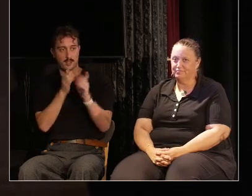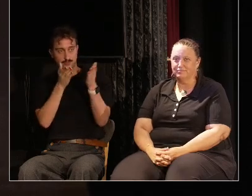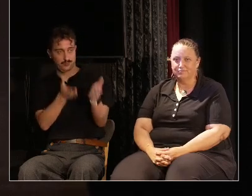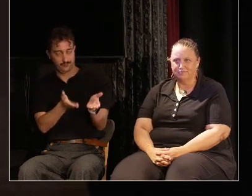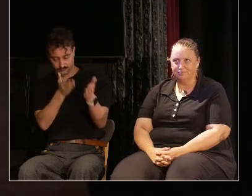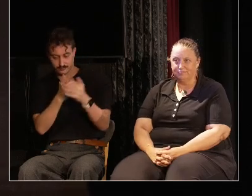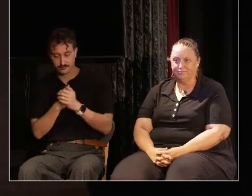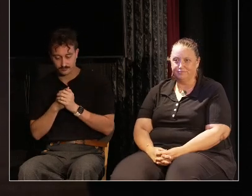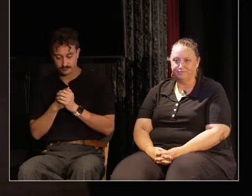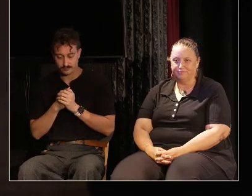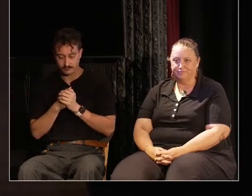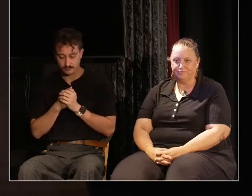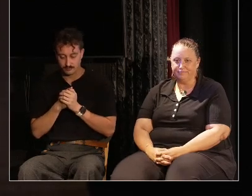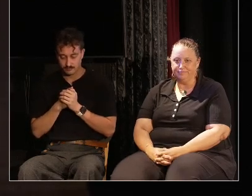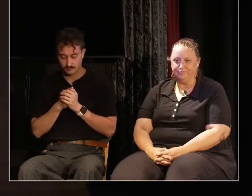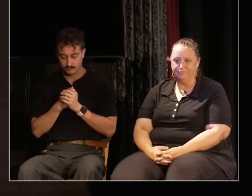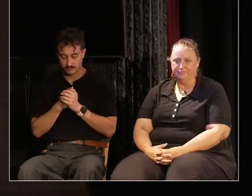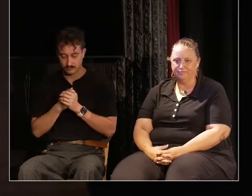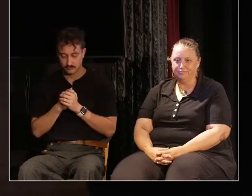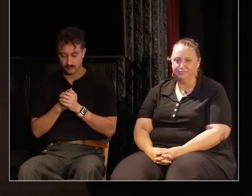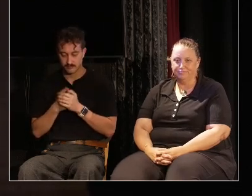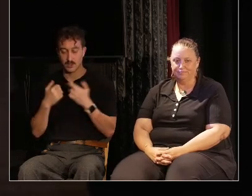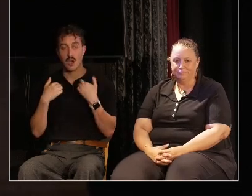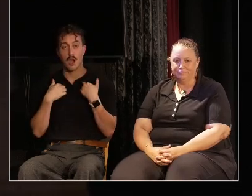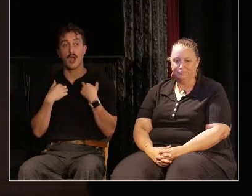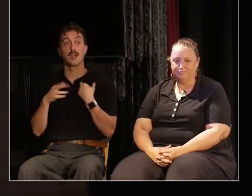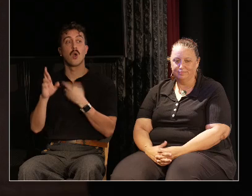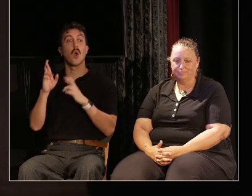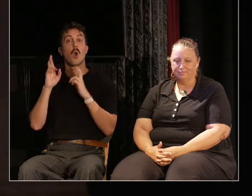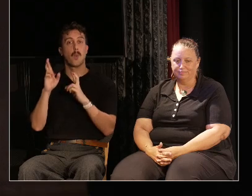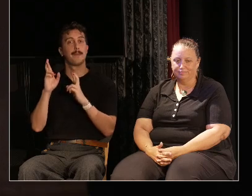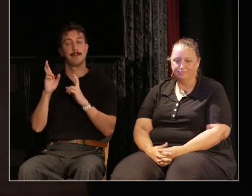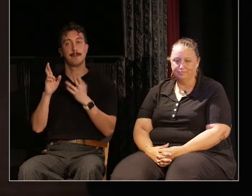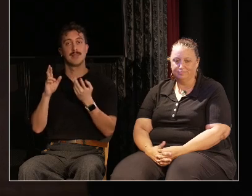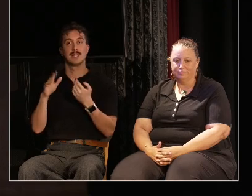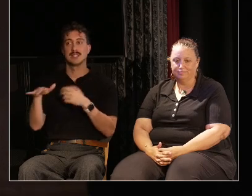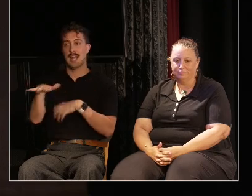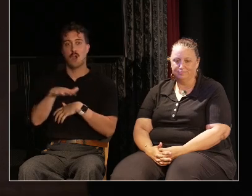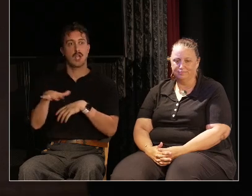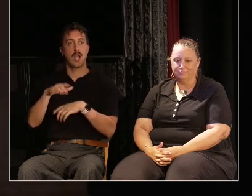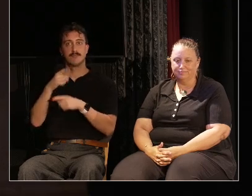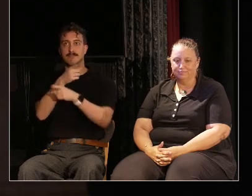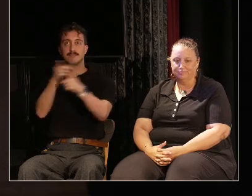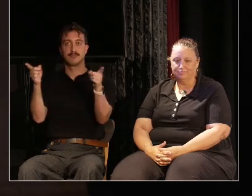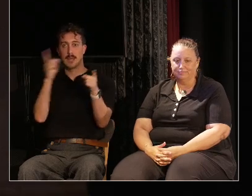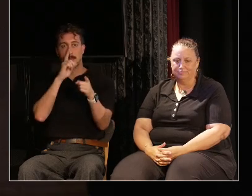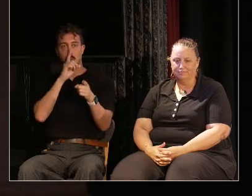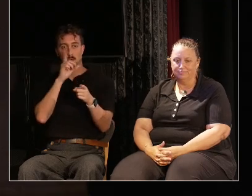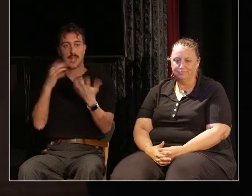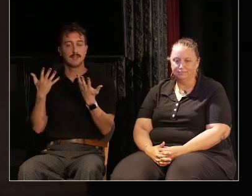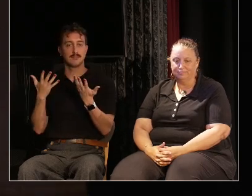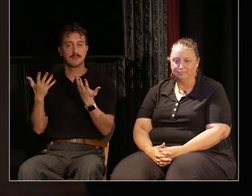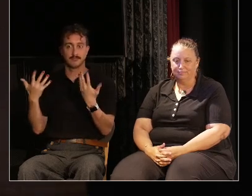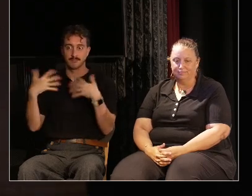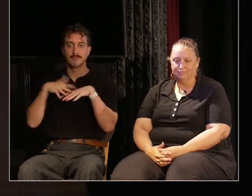so I think that, I hope that this is an area where, people can unite. I think my understanding is there's a lot of state law in here